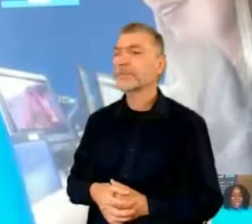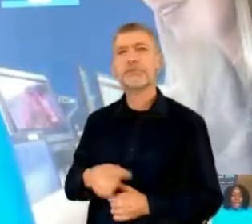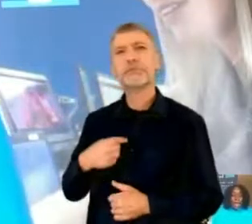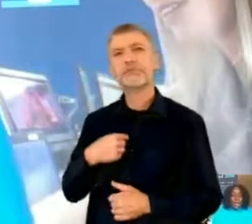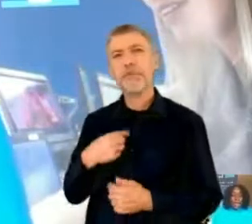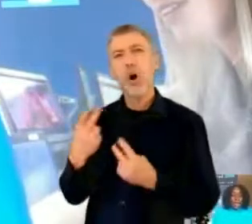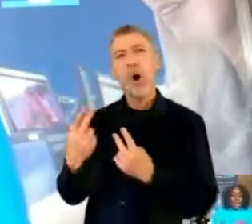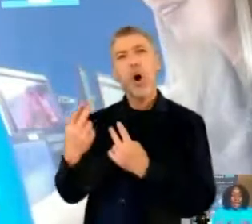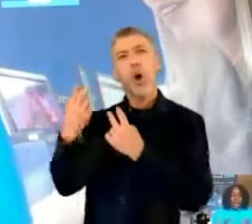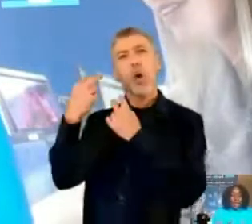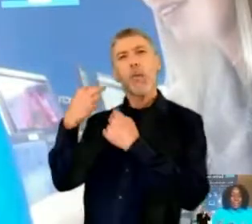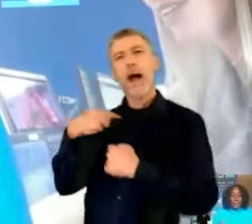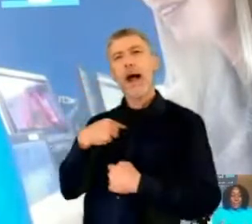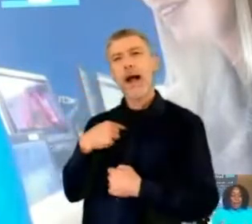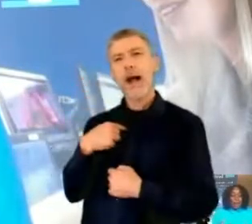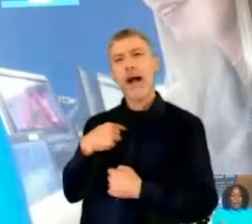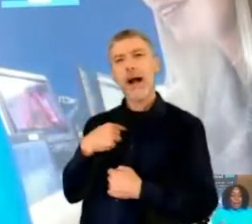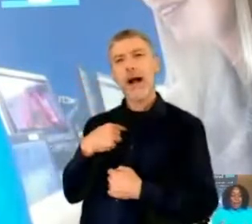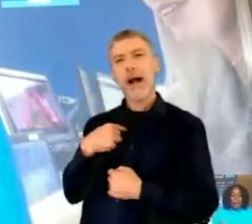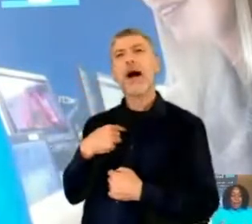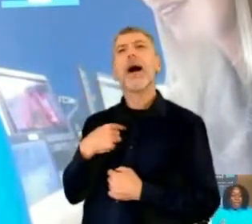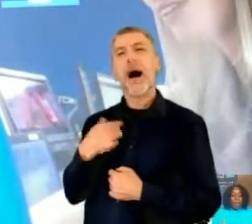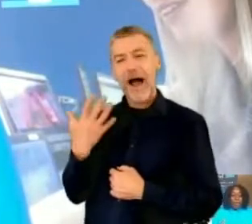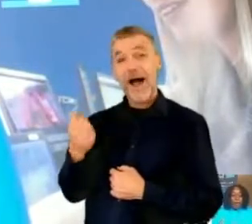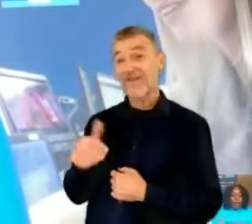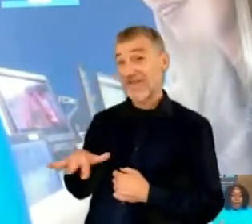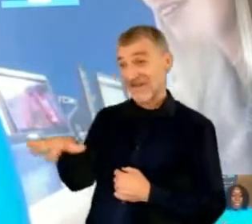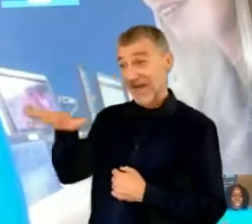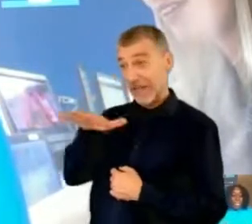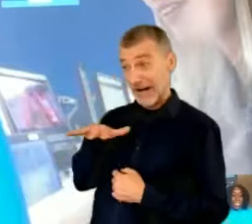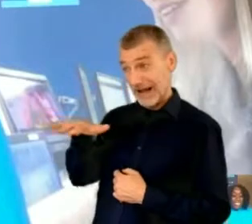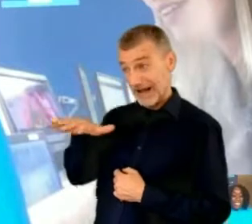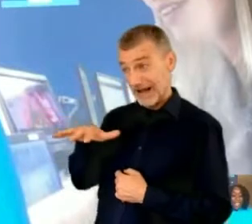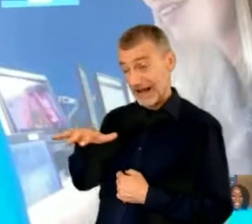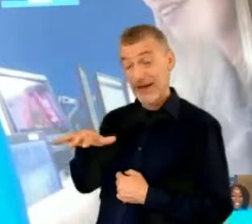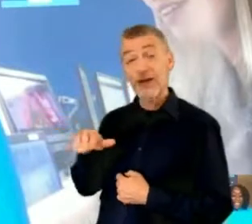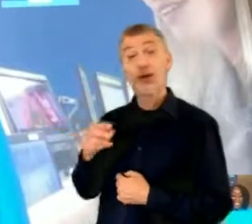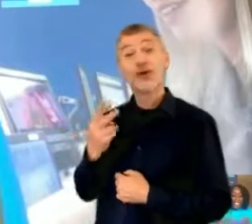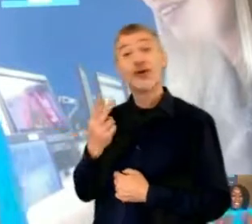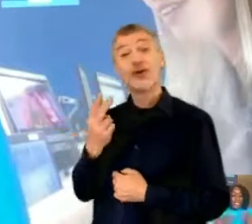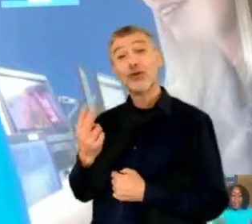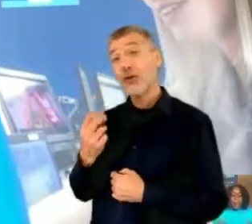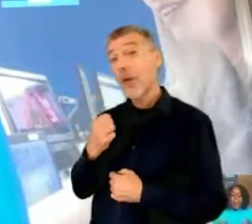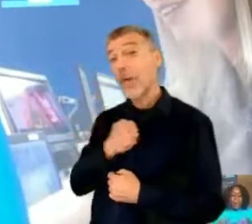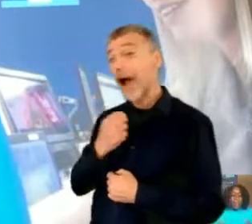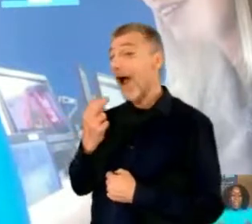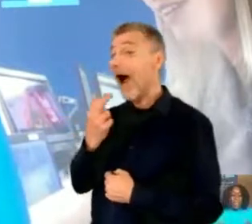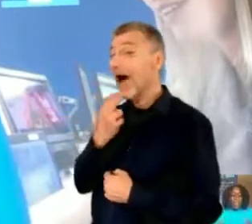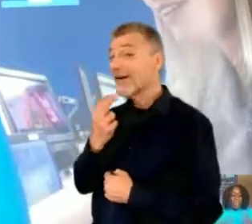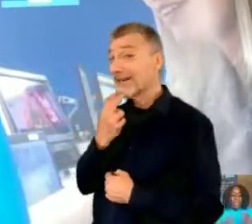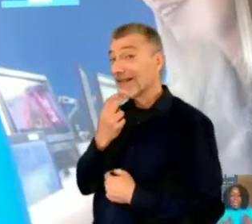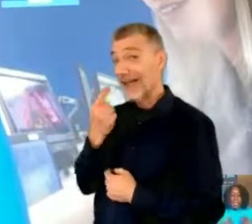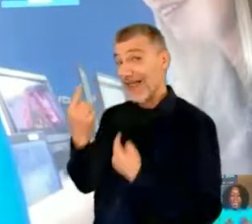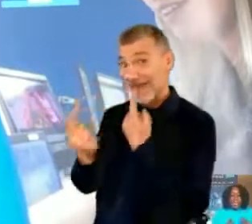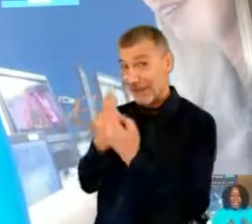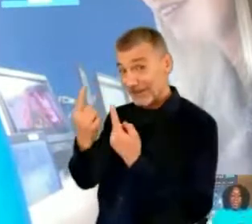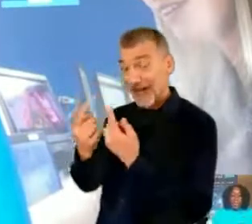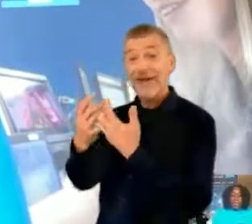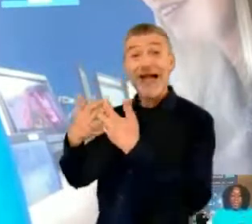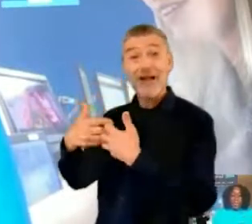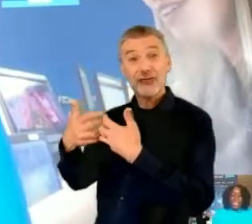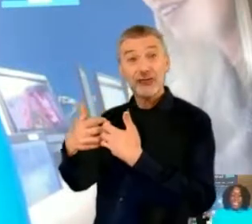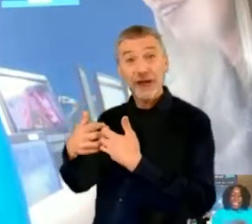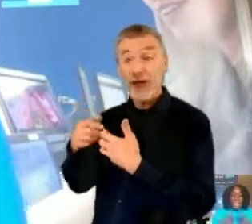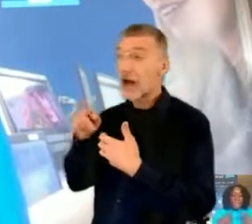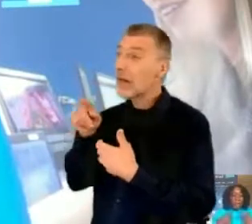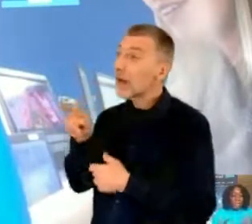so I have two aunts who were engineers, and just hearing about what they did really made me want to be